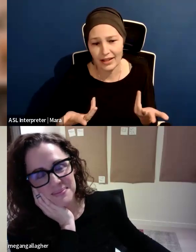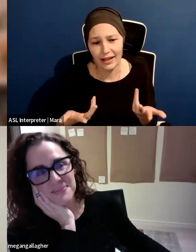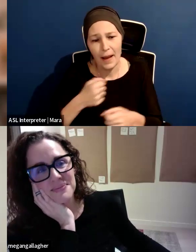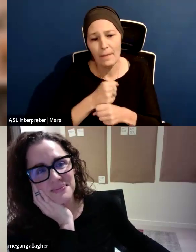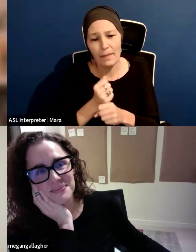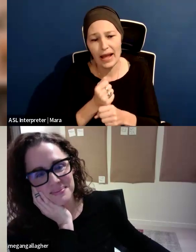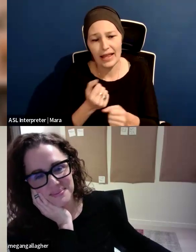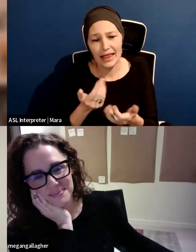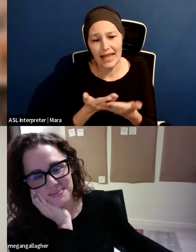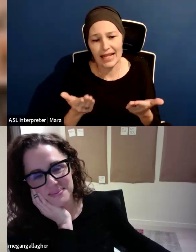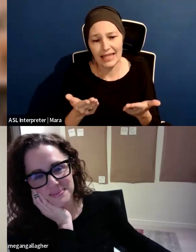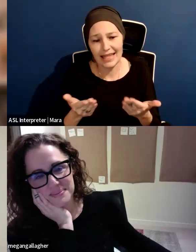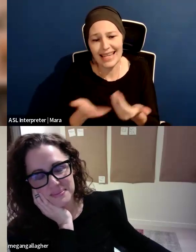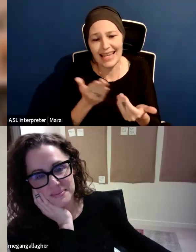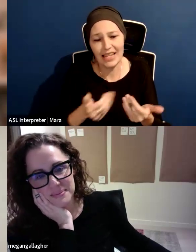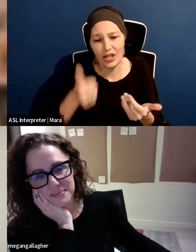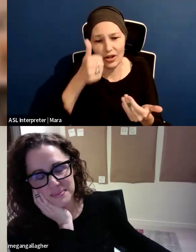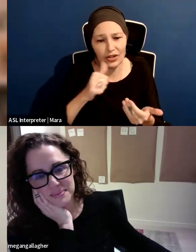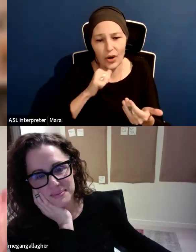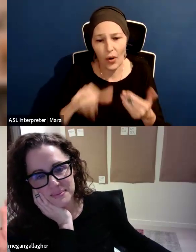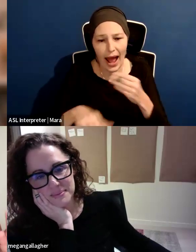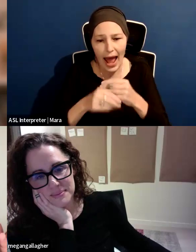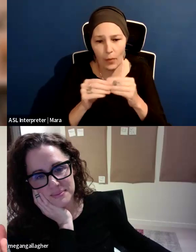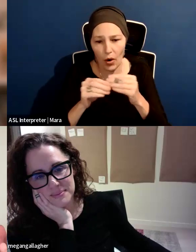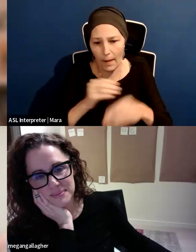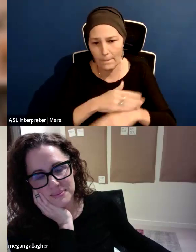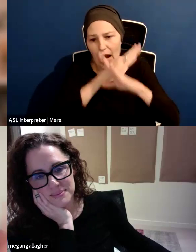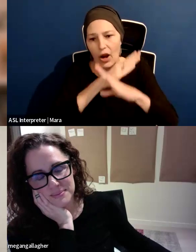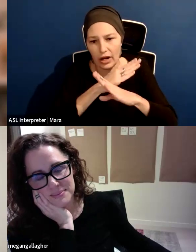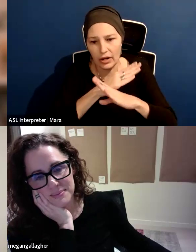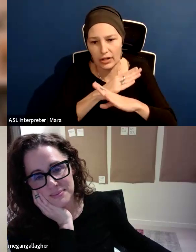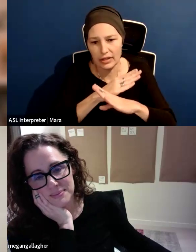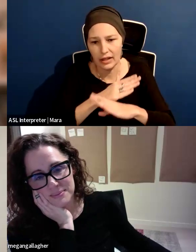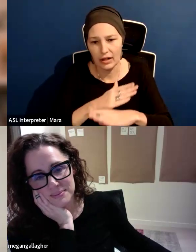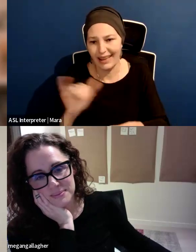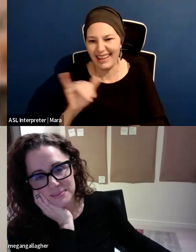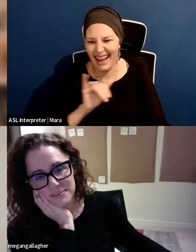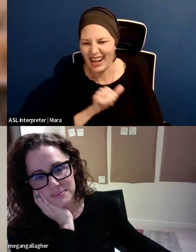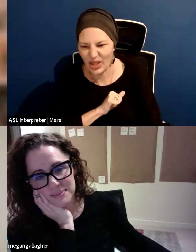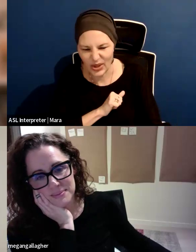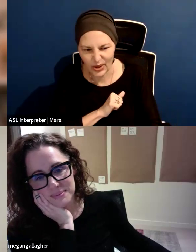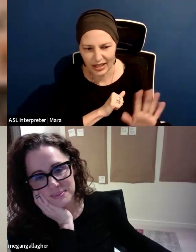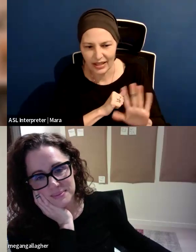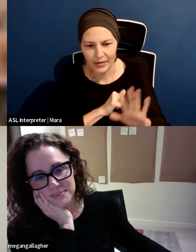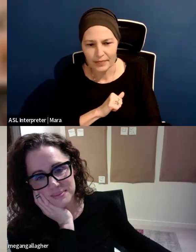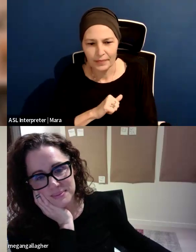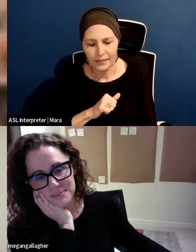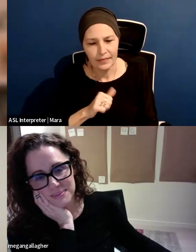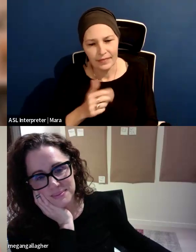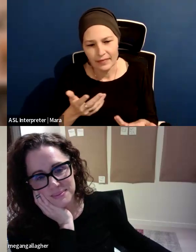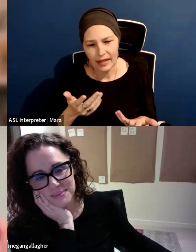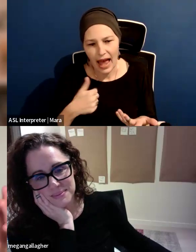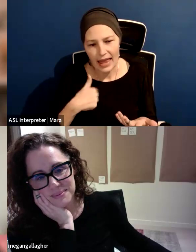Don't put up more barriers that are just attitudinal, which in essence don't actually exist. And yeah, I just